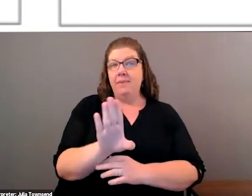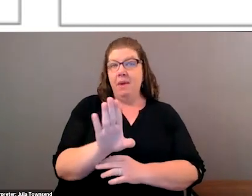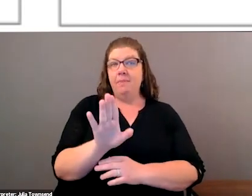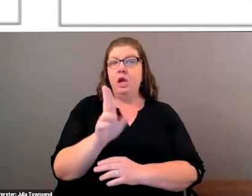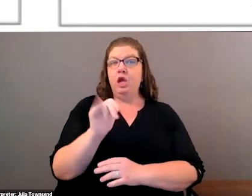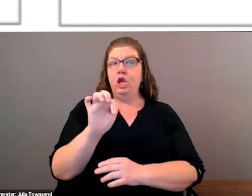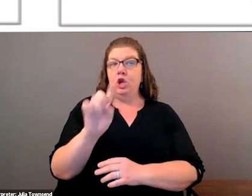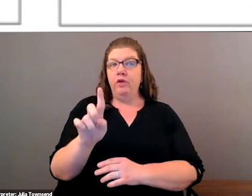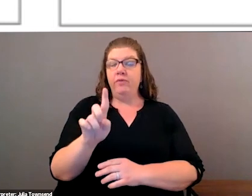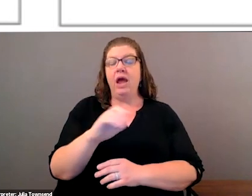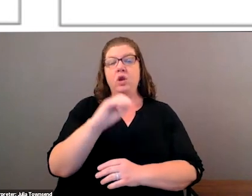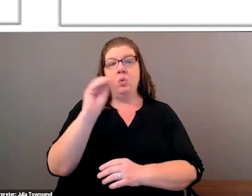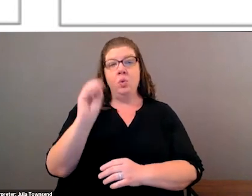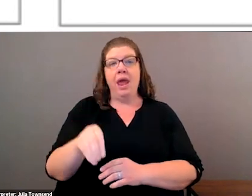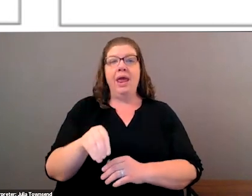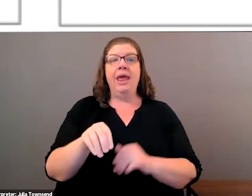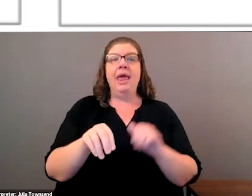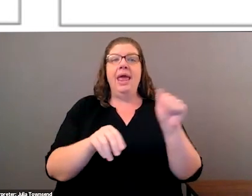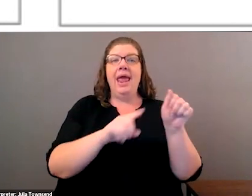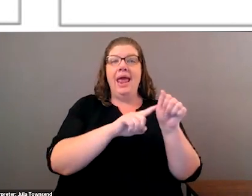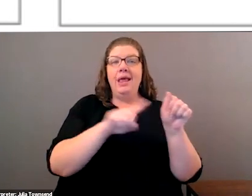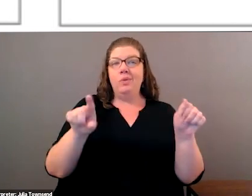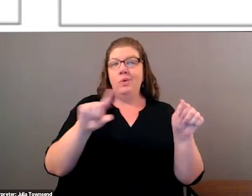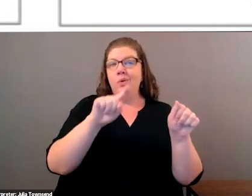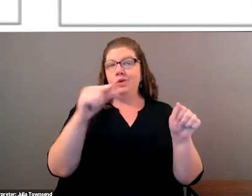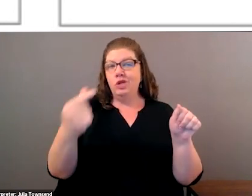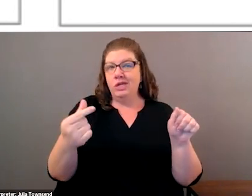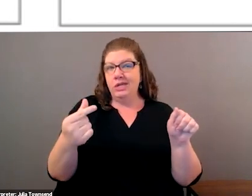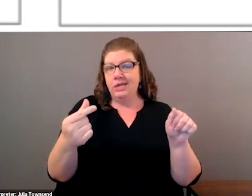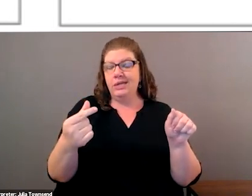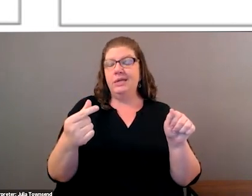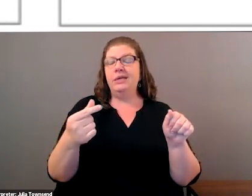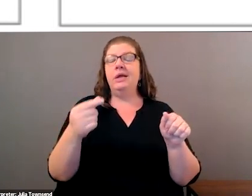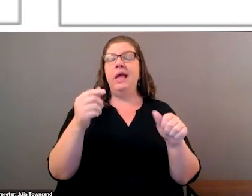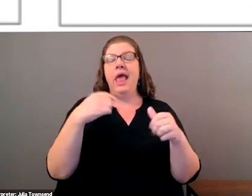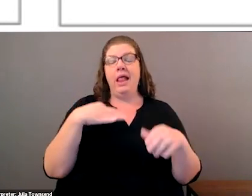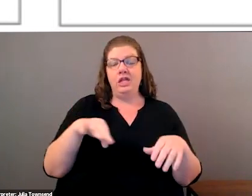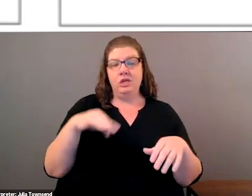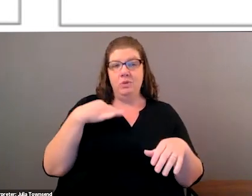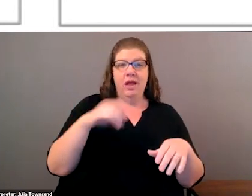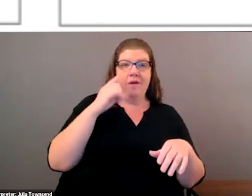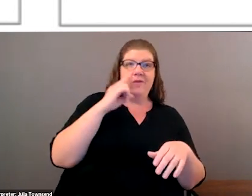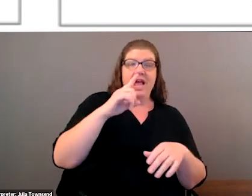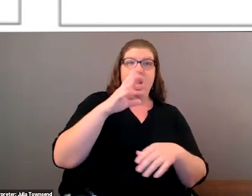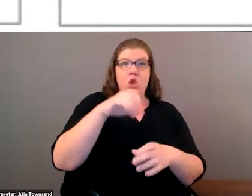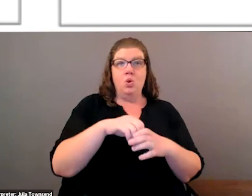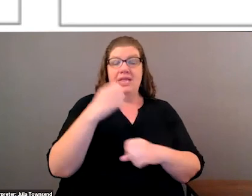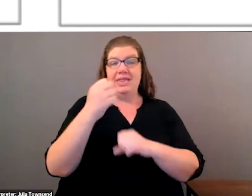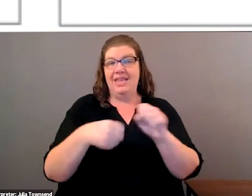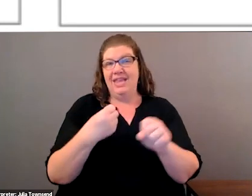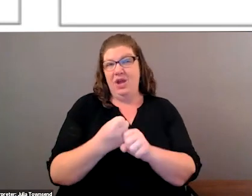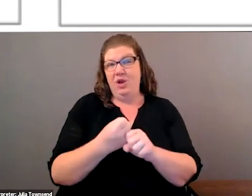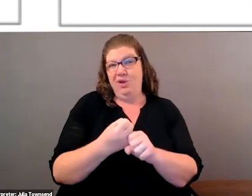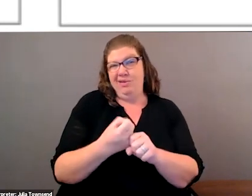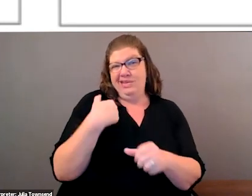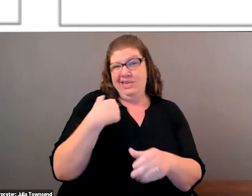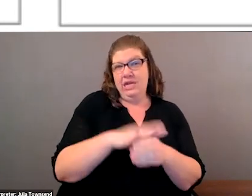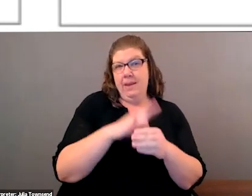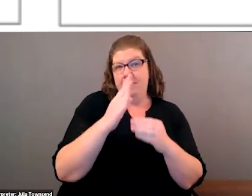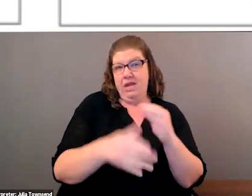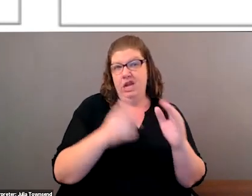unified rates of A through G eligibility, including what we project for the school year we've just completed. And you can see how that compares